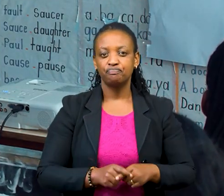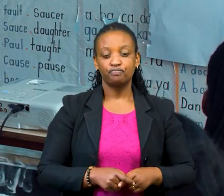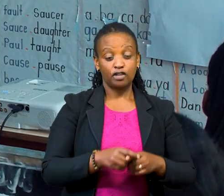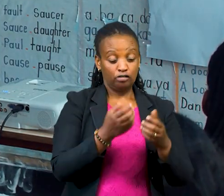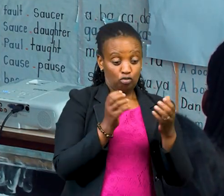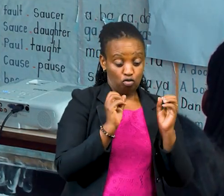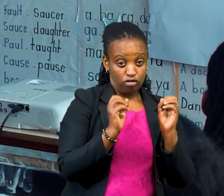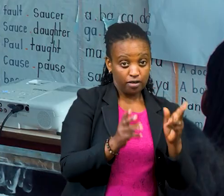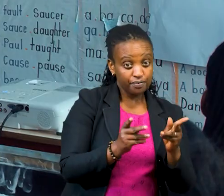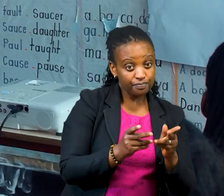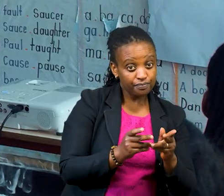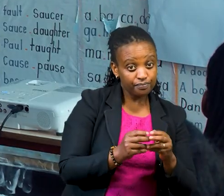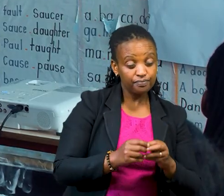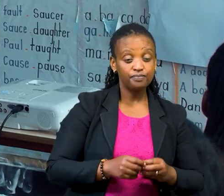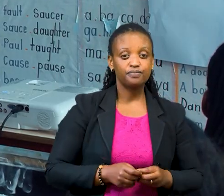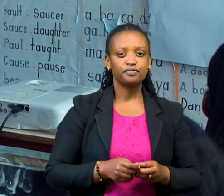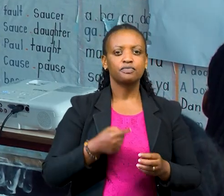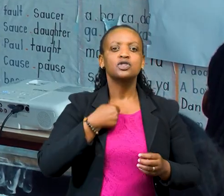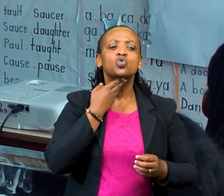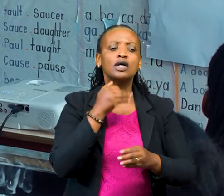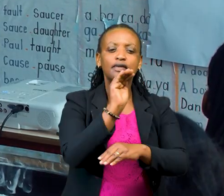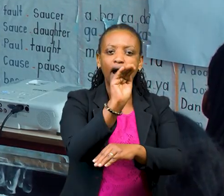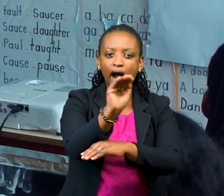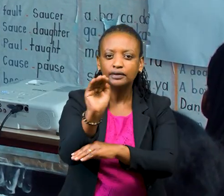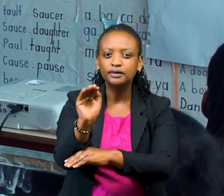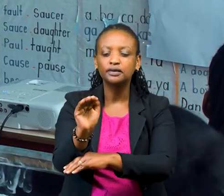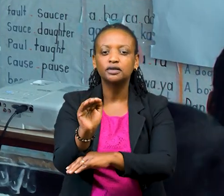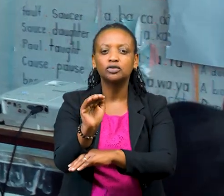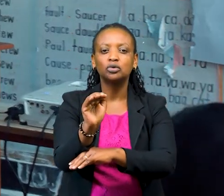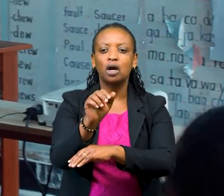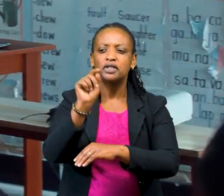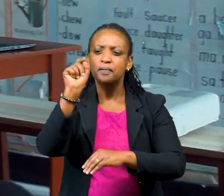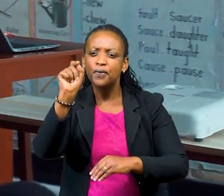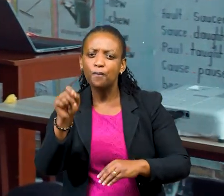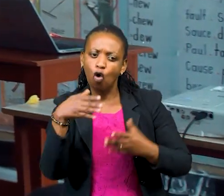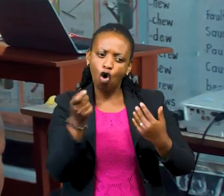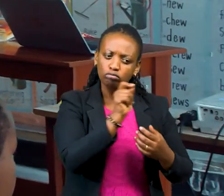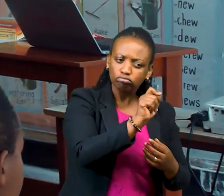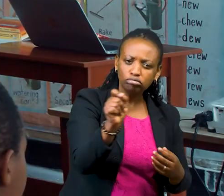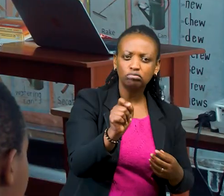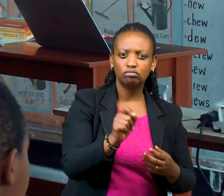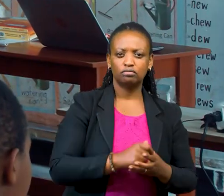different colors. So I want to ask you the ratio of